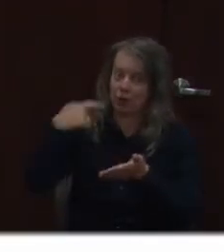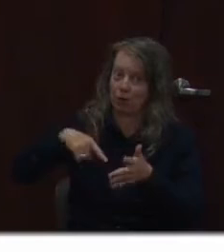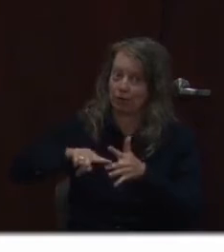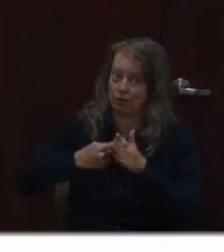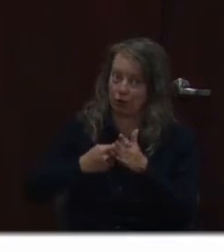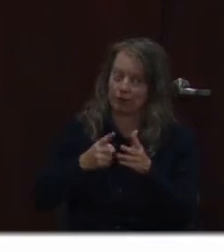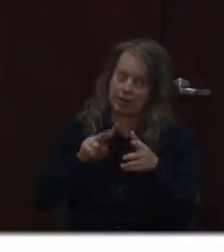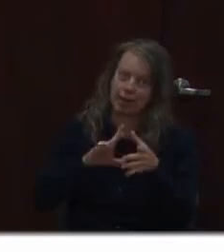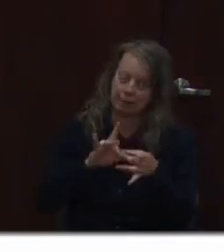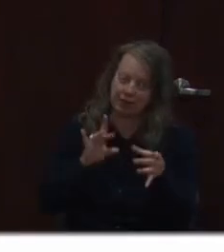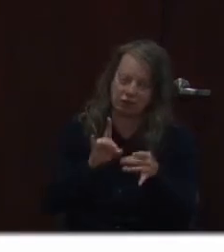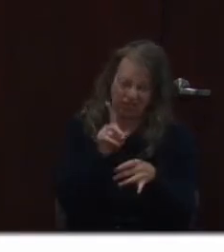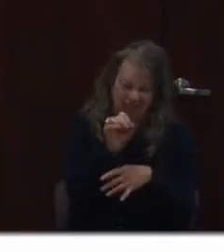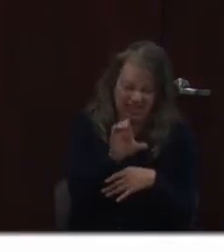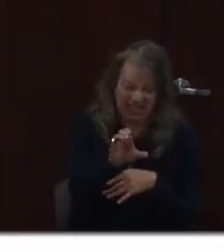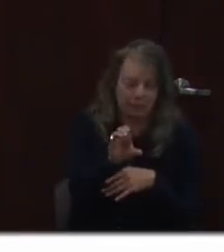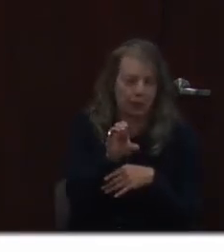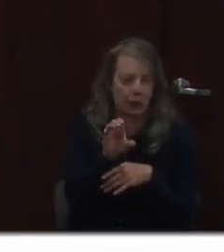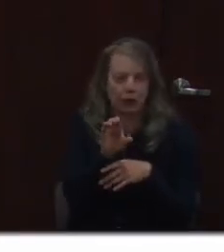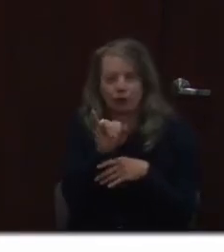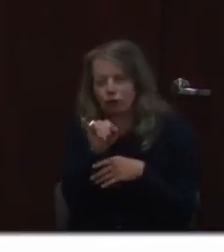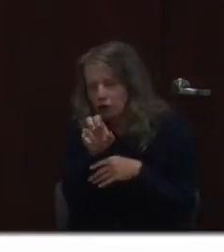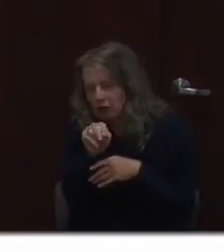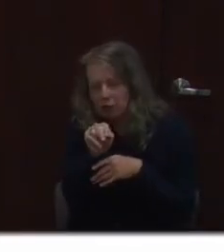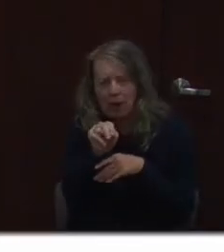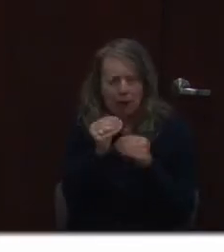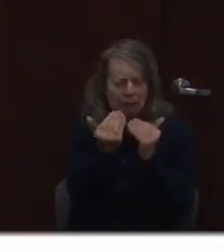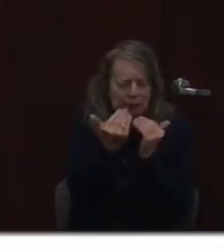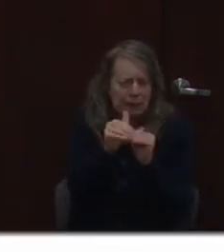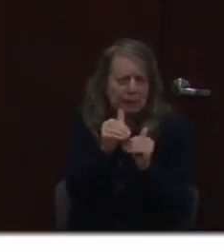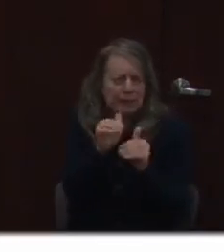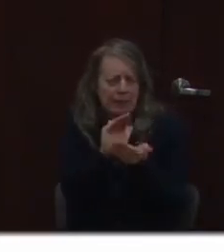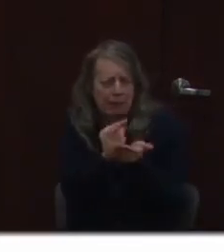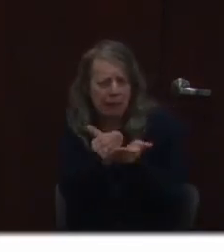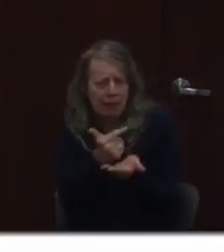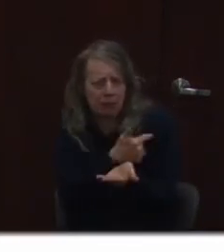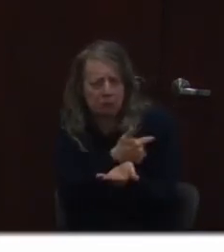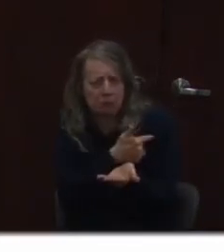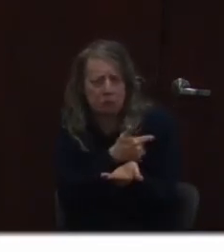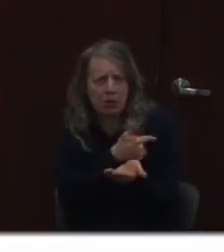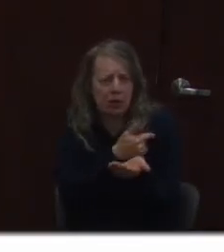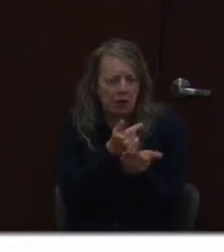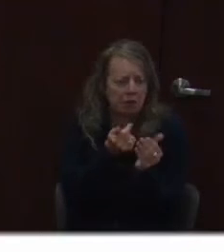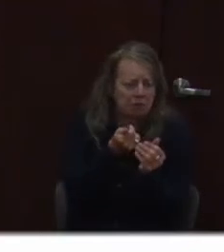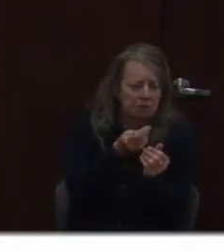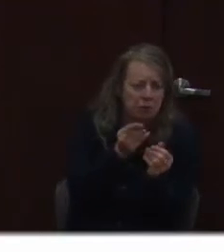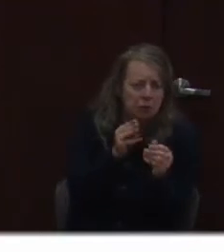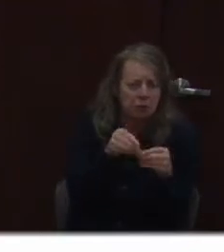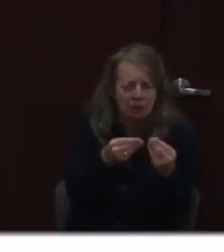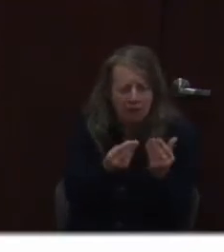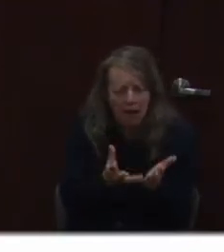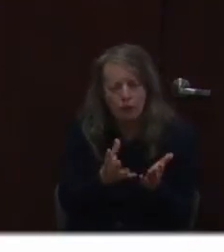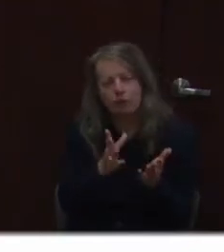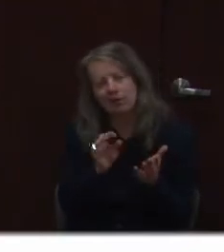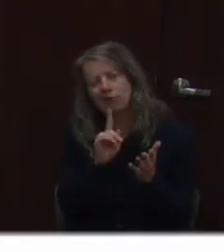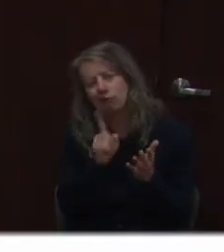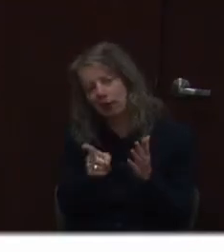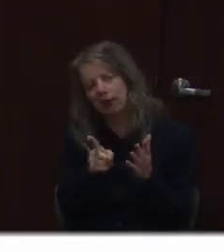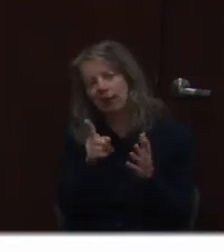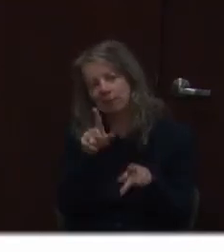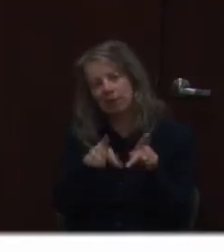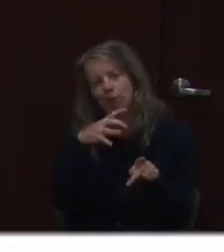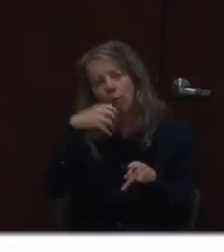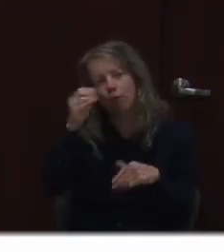limited supply, very few providers, and a very eager prioritization group of our 75 years and older who